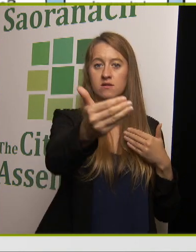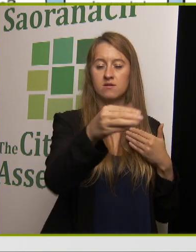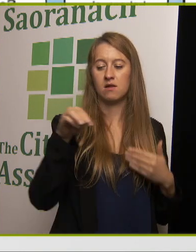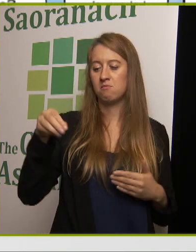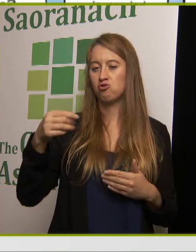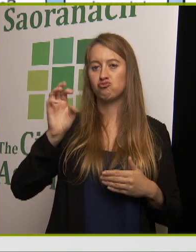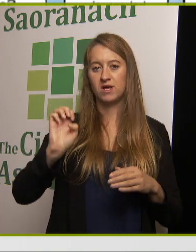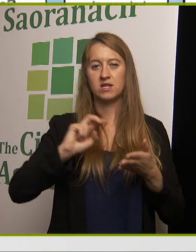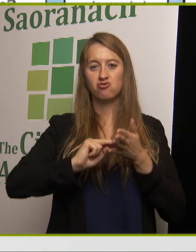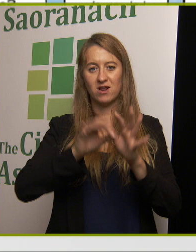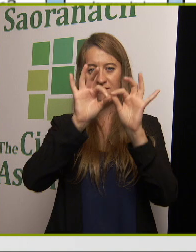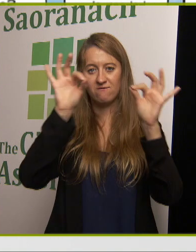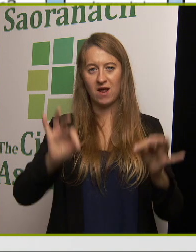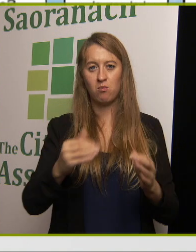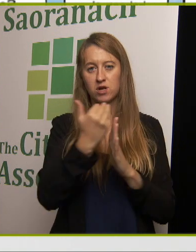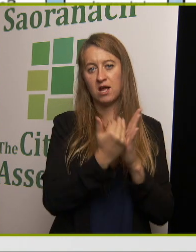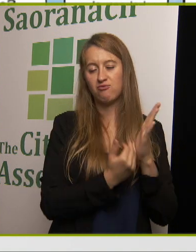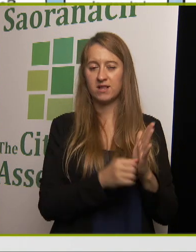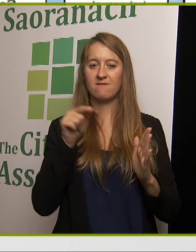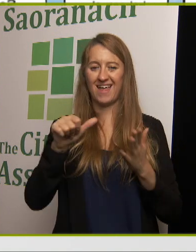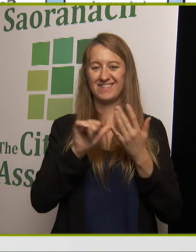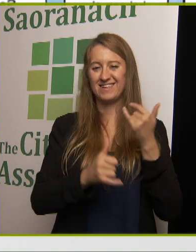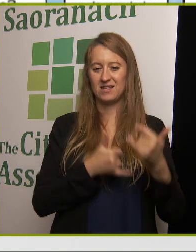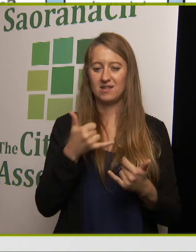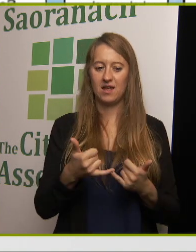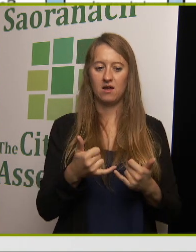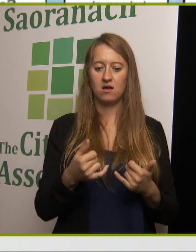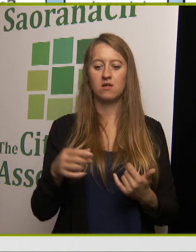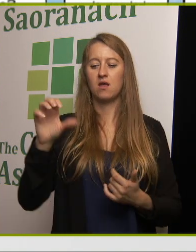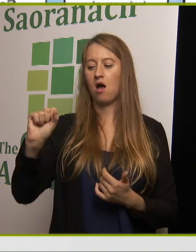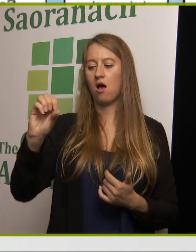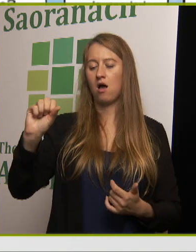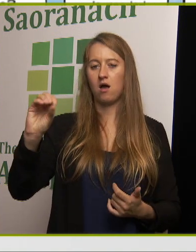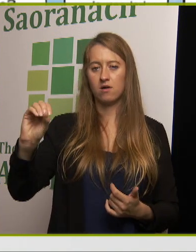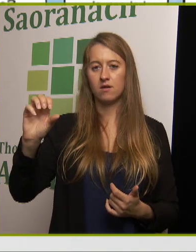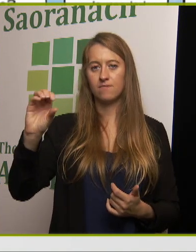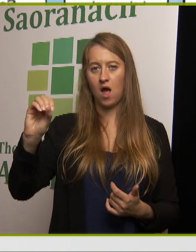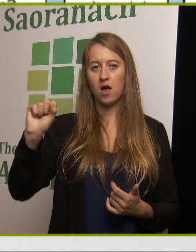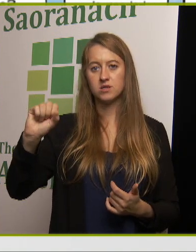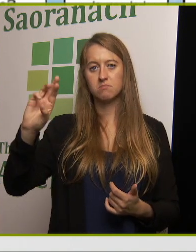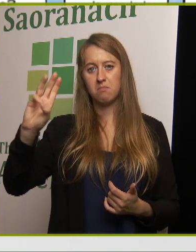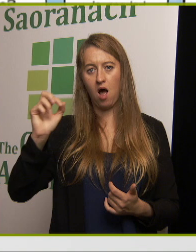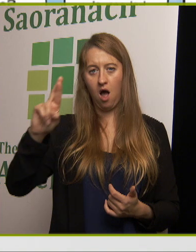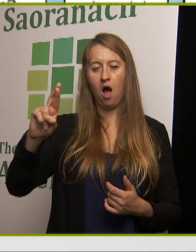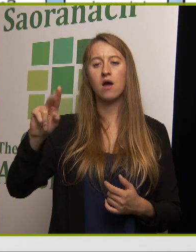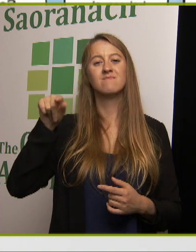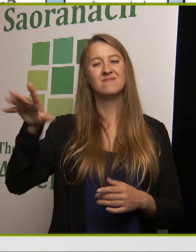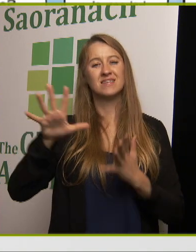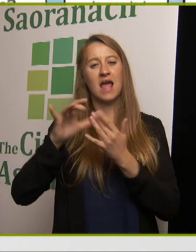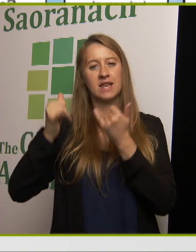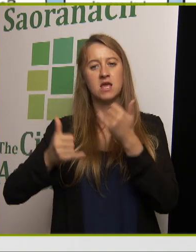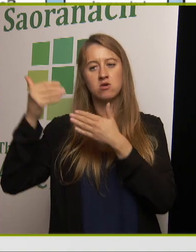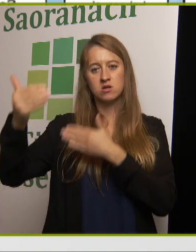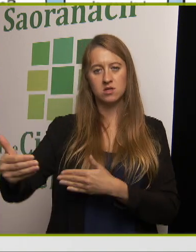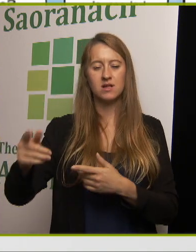a 6-year strategy cycle. The OSPAR Convention has a 10-year cycle. And then you have some countries like